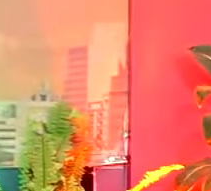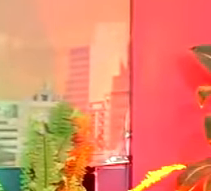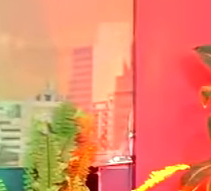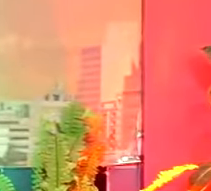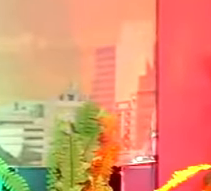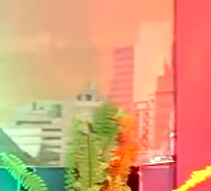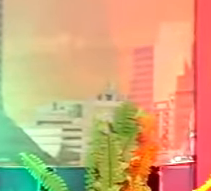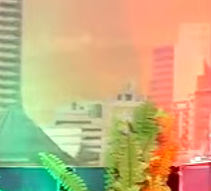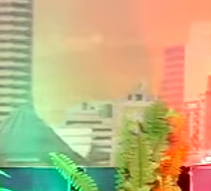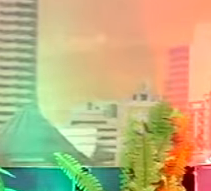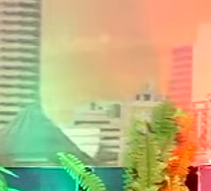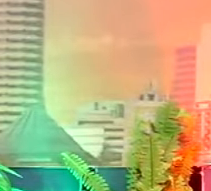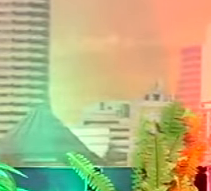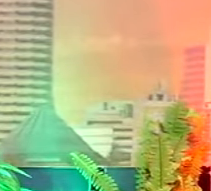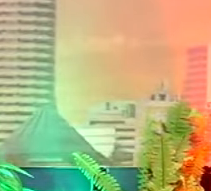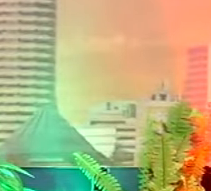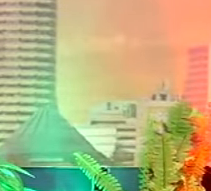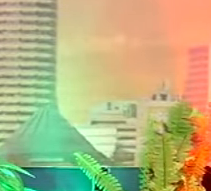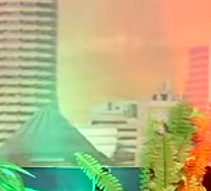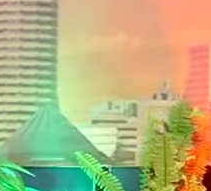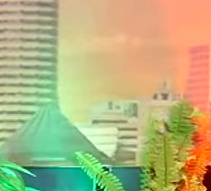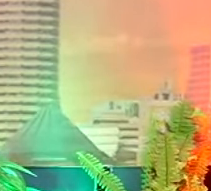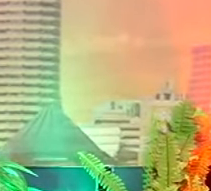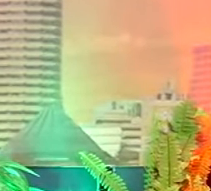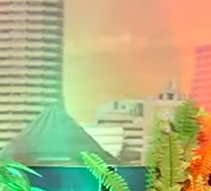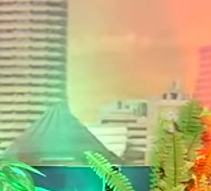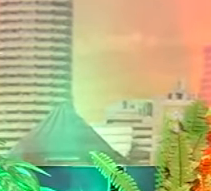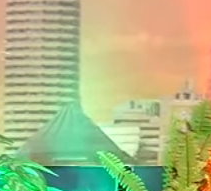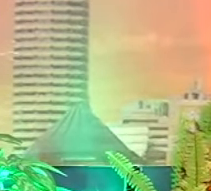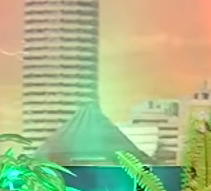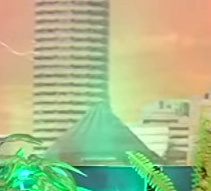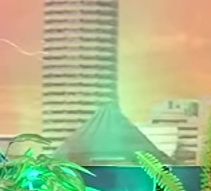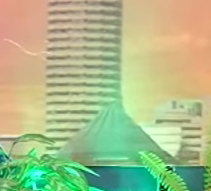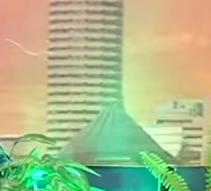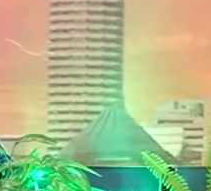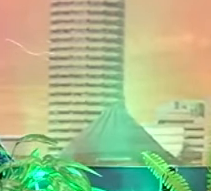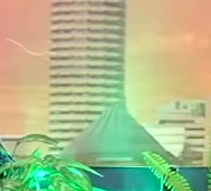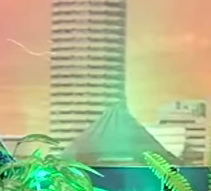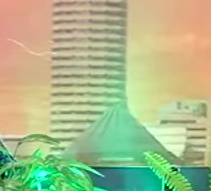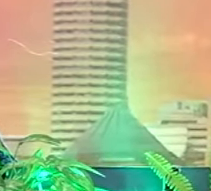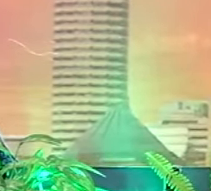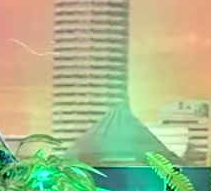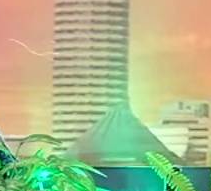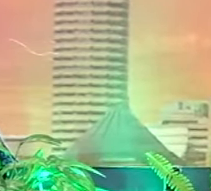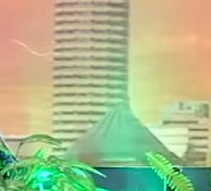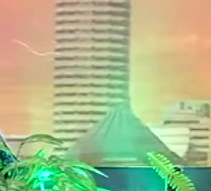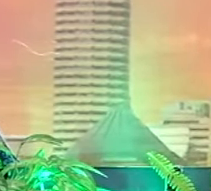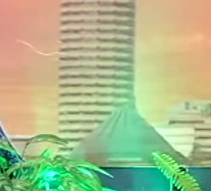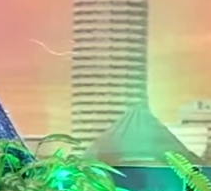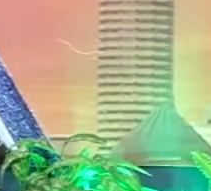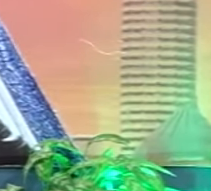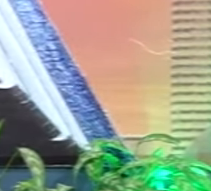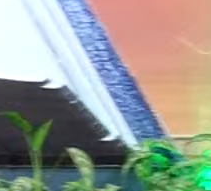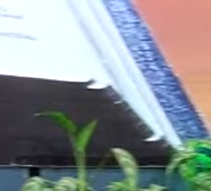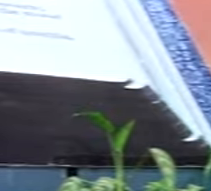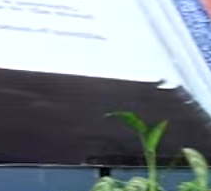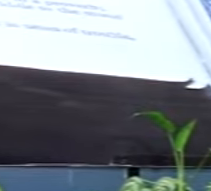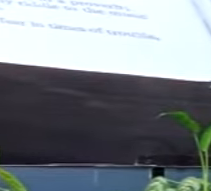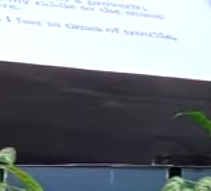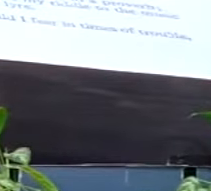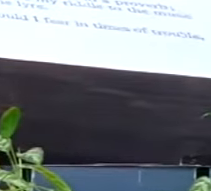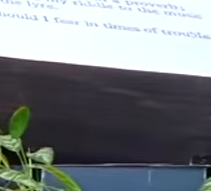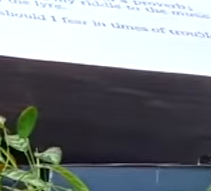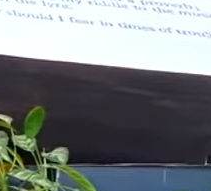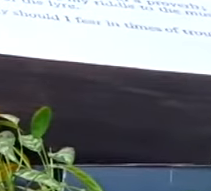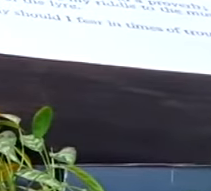there are events that match your standards. So I'm going to speak to the music council later on next